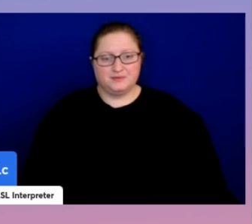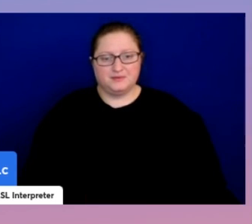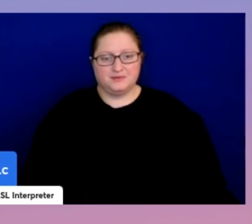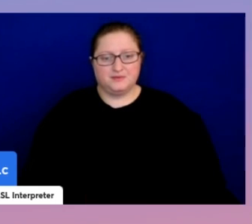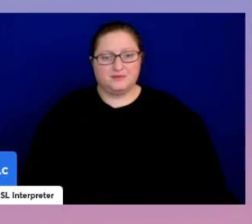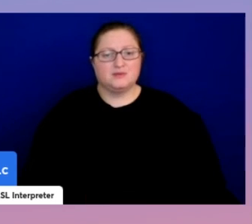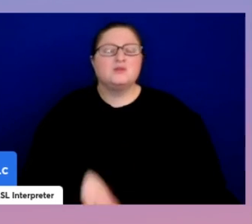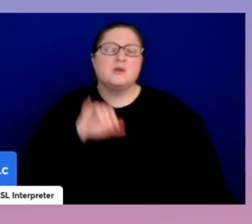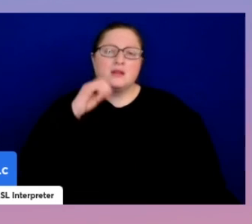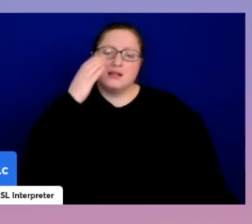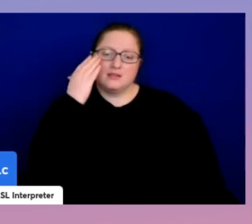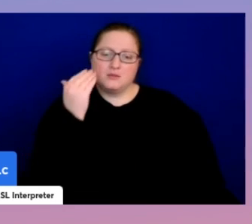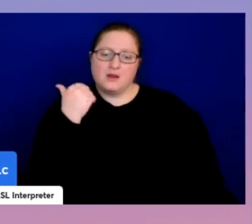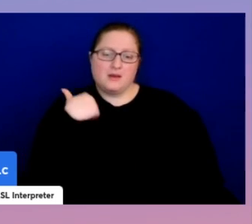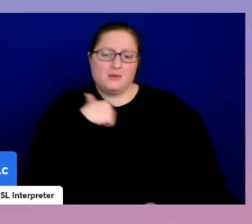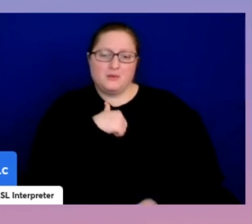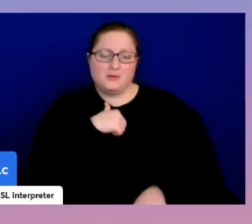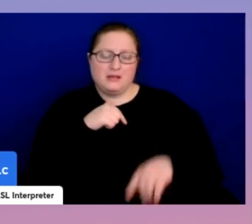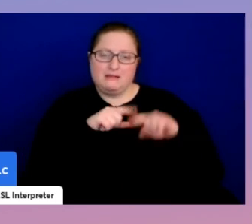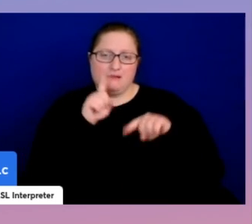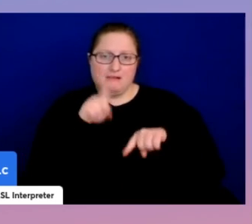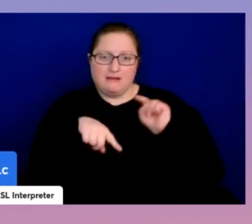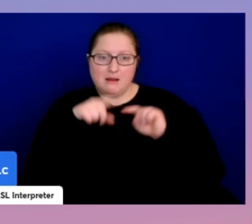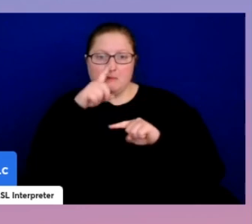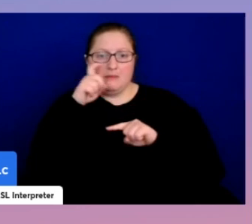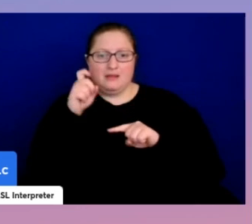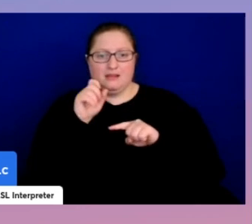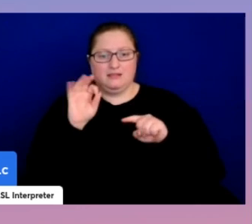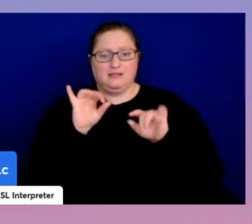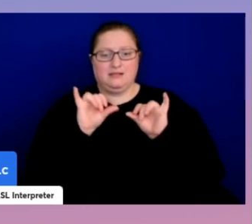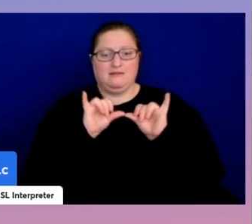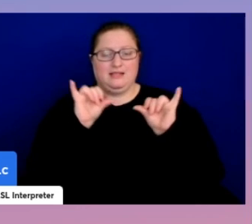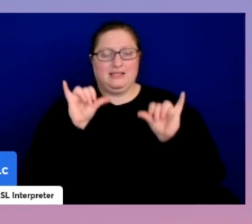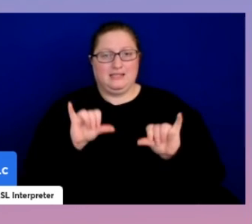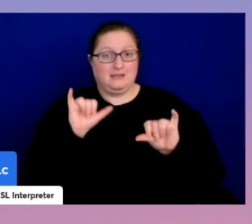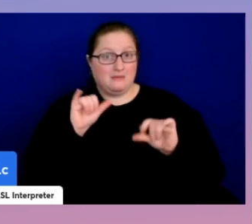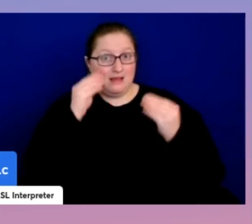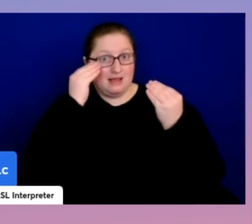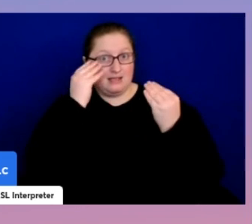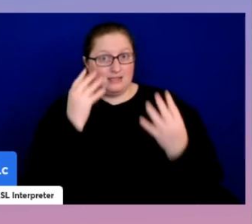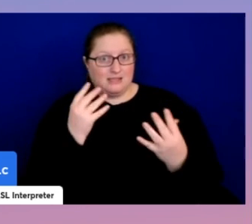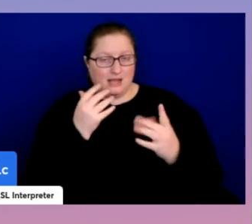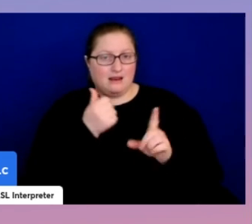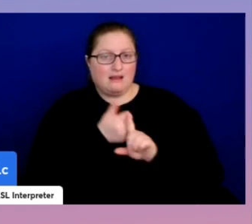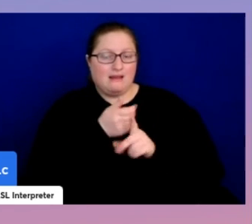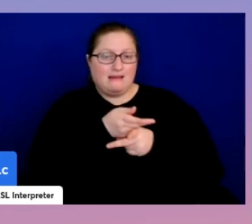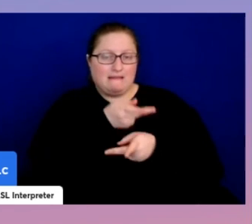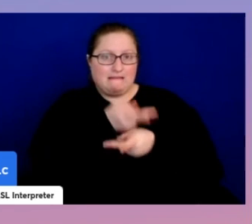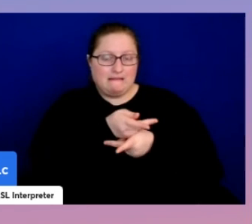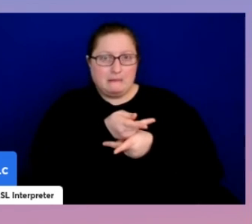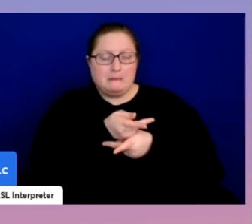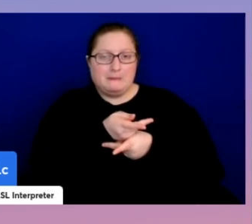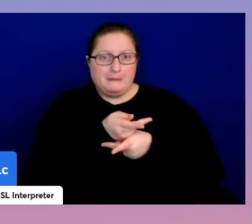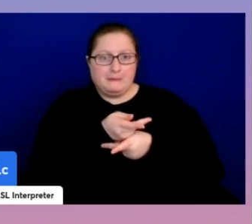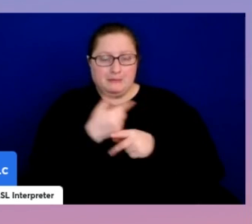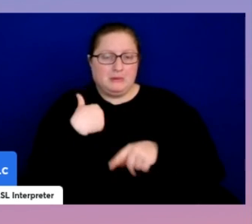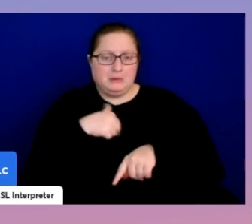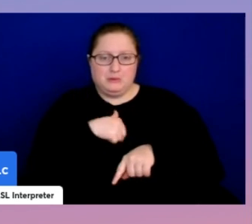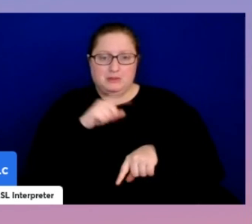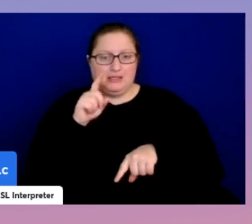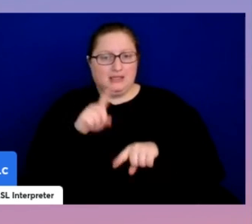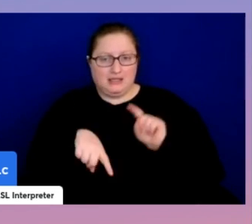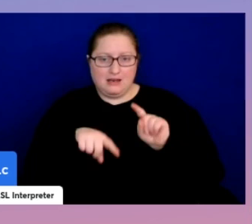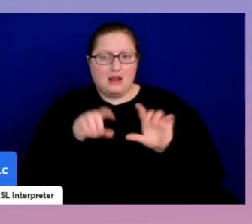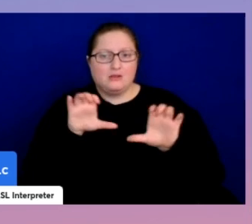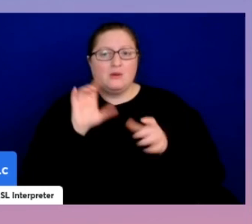that's why we cannot because of this is the data that encrypt. So we cannot do that